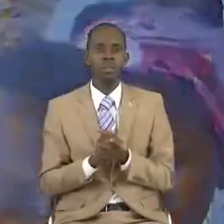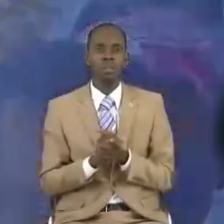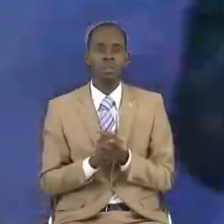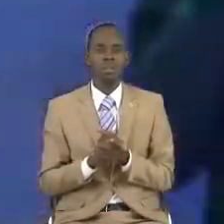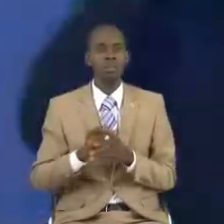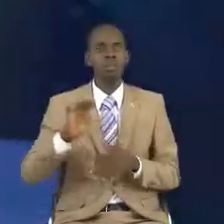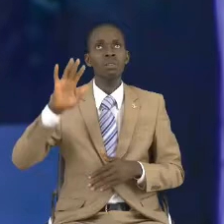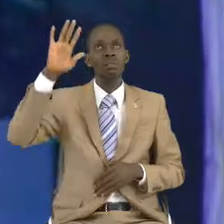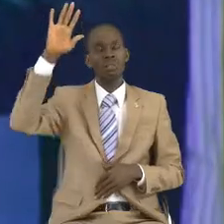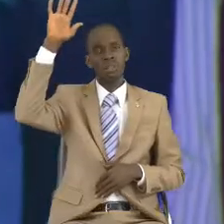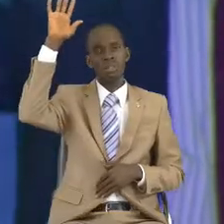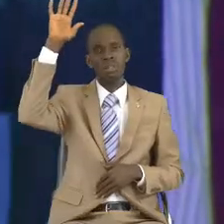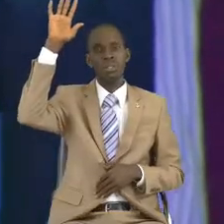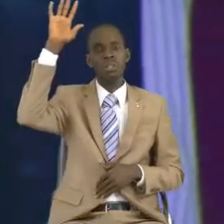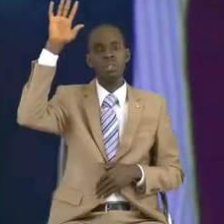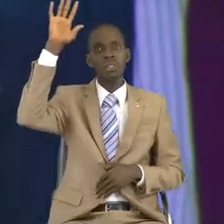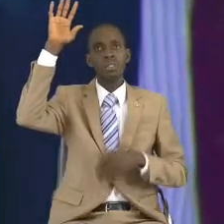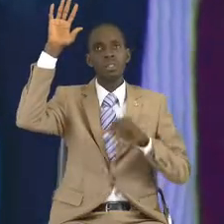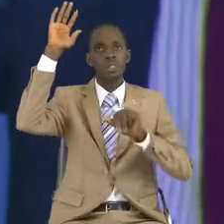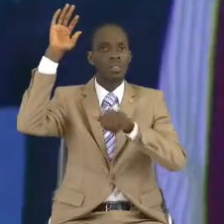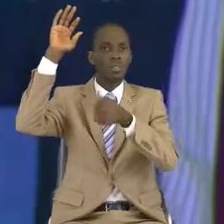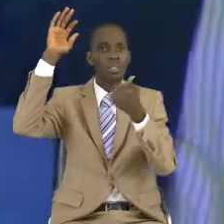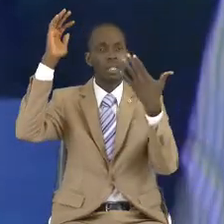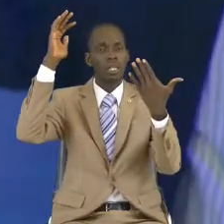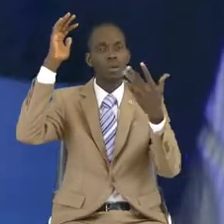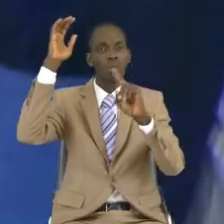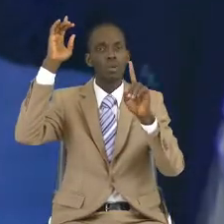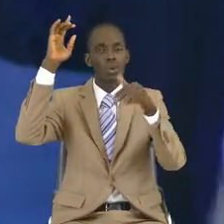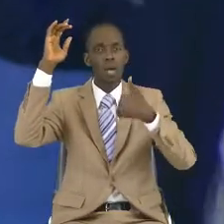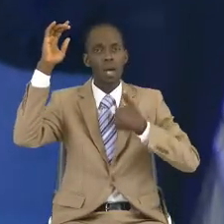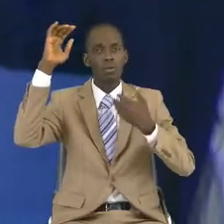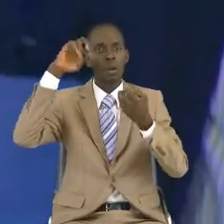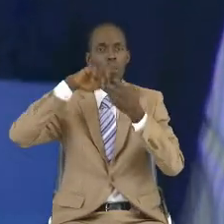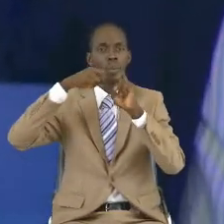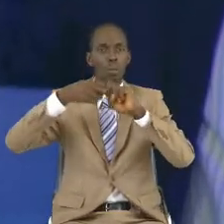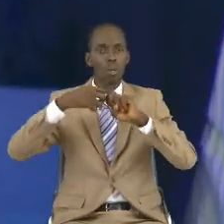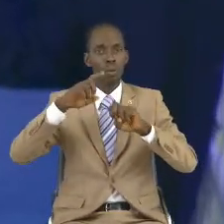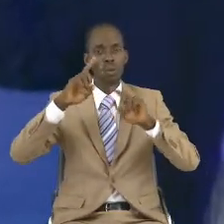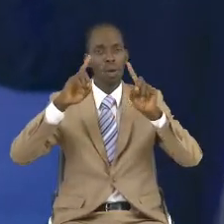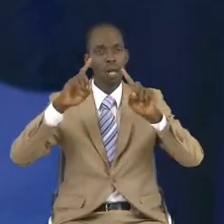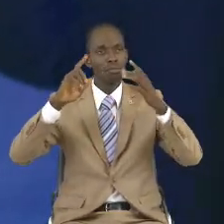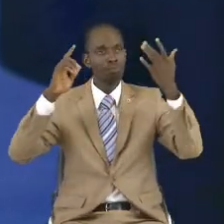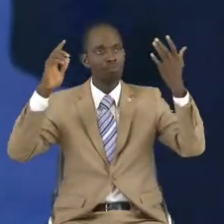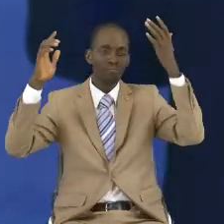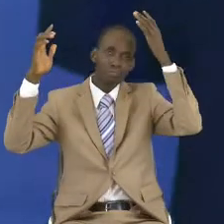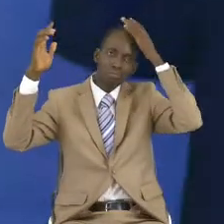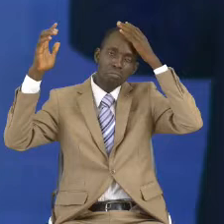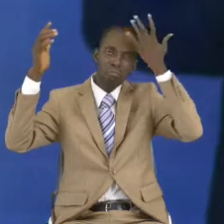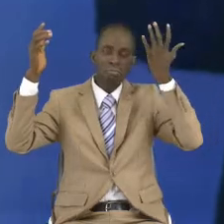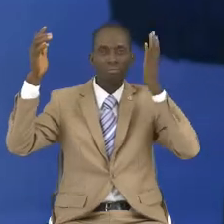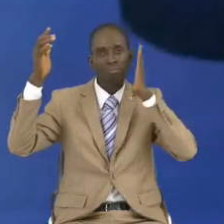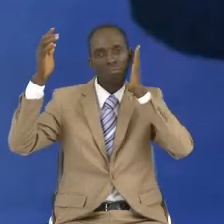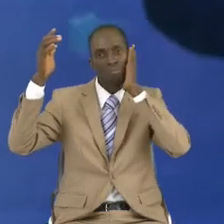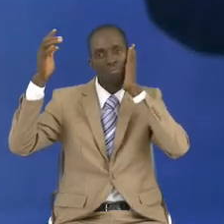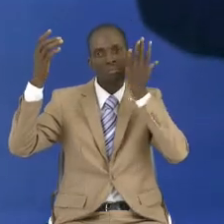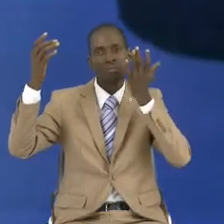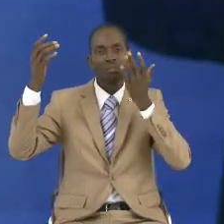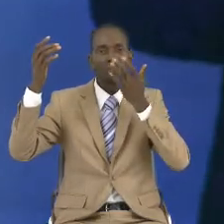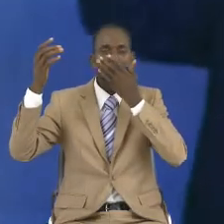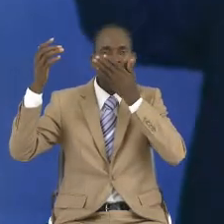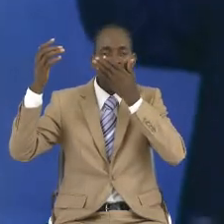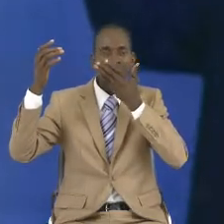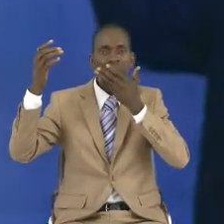hand and let the other hand where you have the problem and that thing